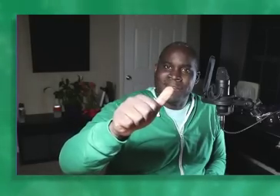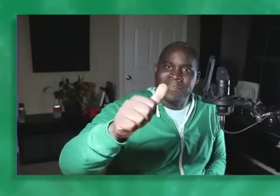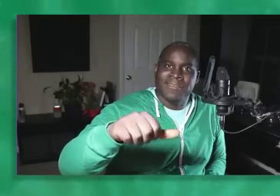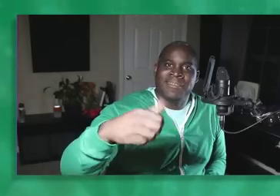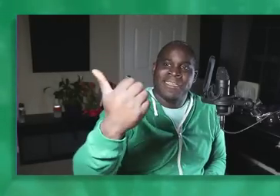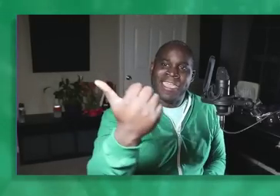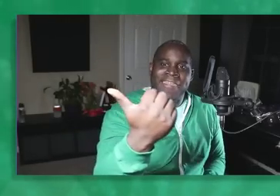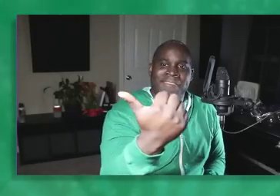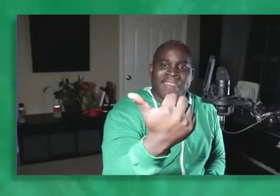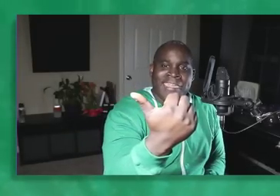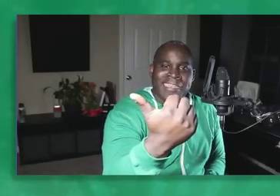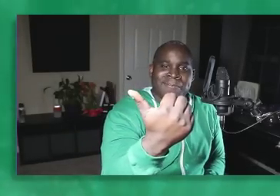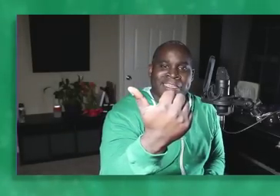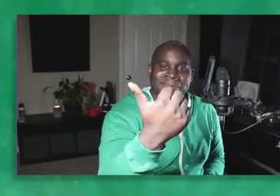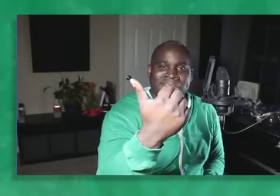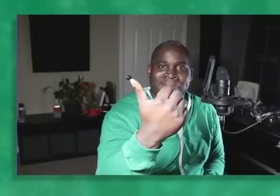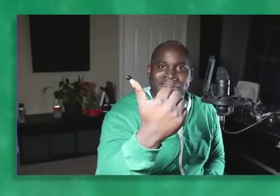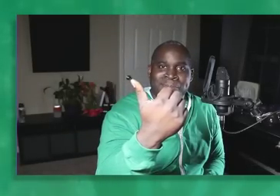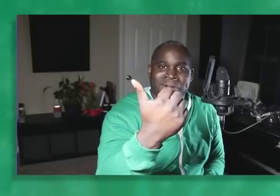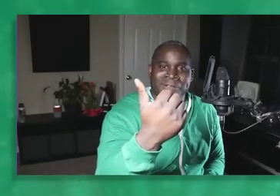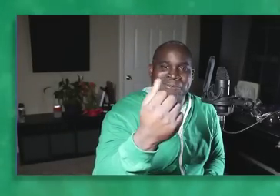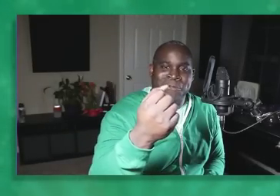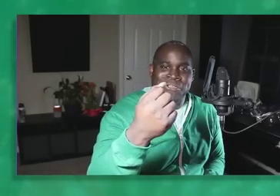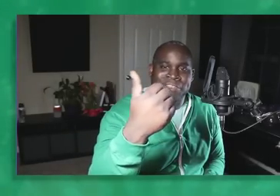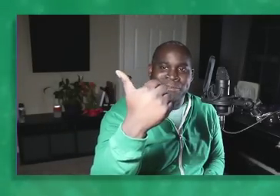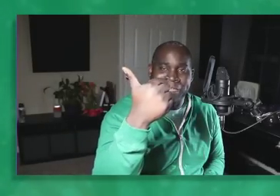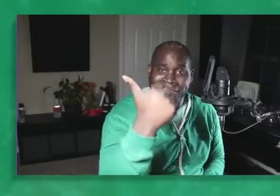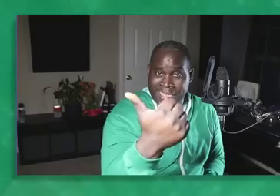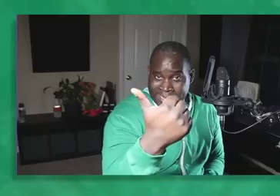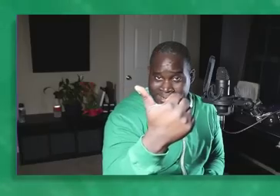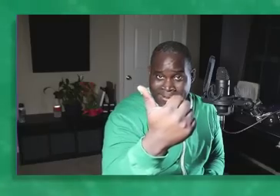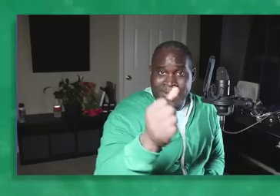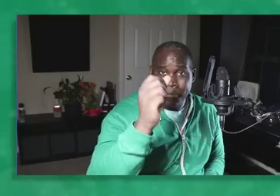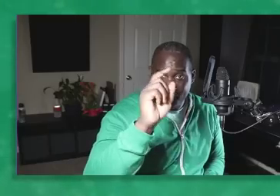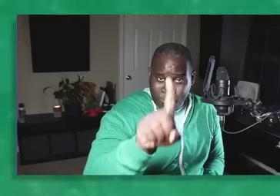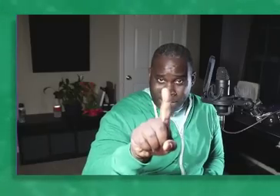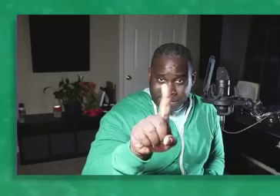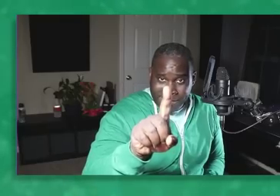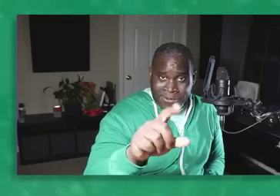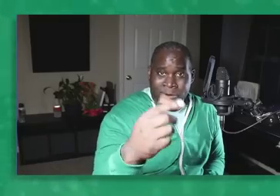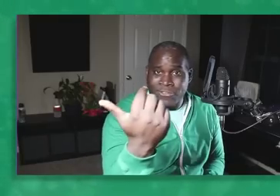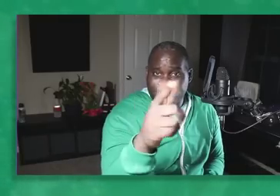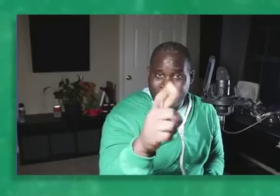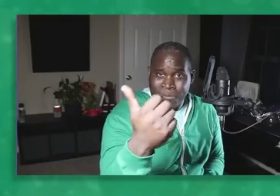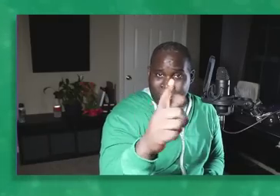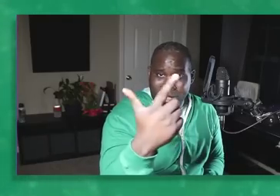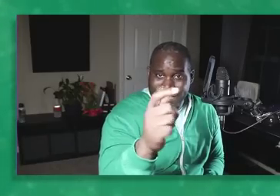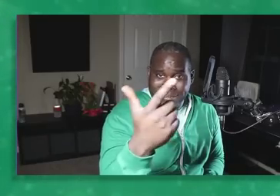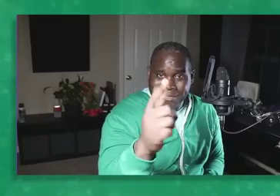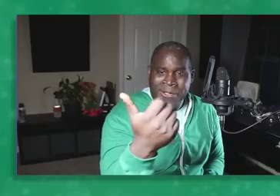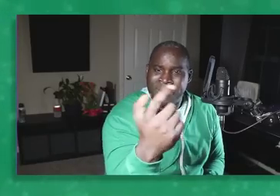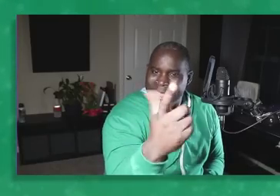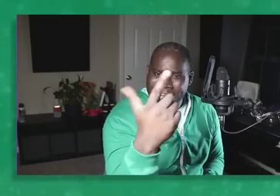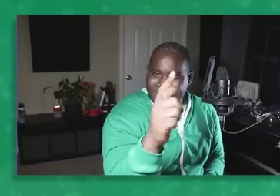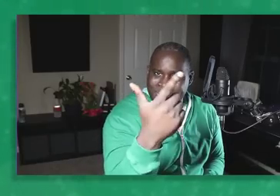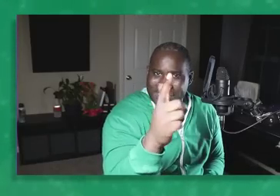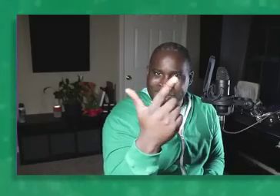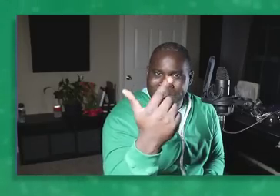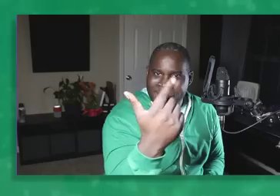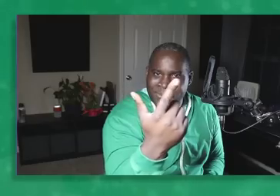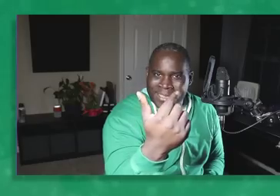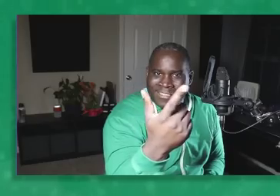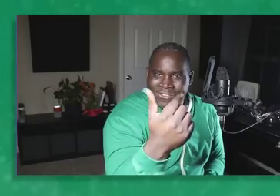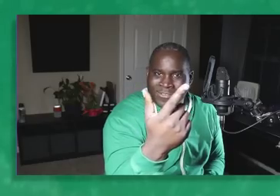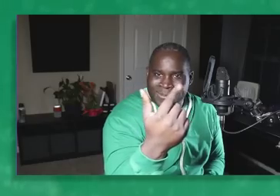10. And then comes the fun parts where you can do like 10, 1, or just 1. And if you do that